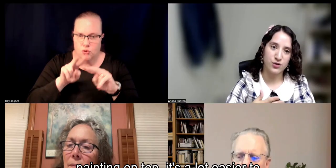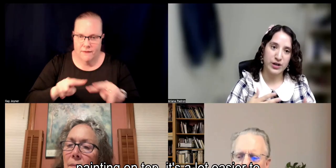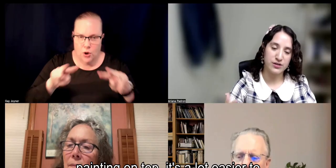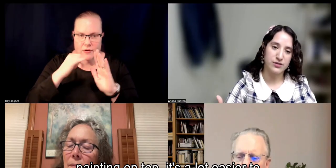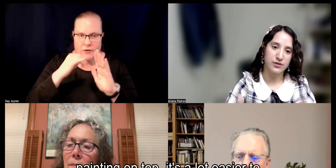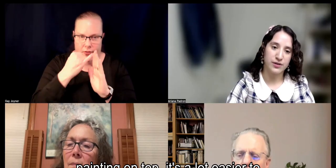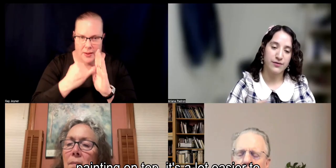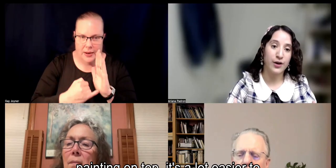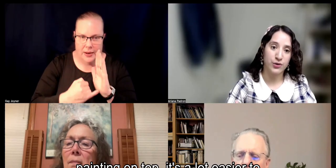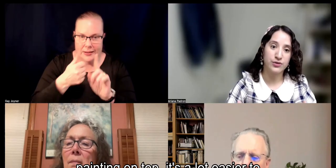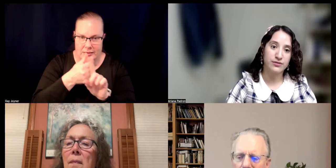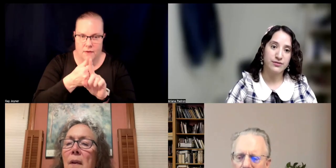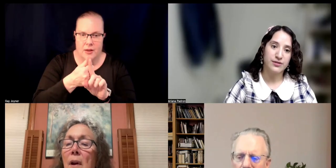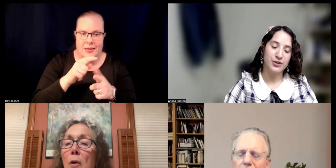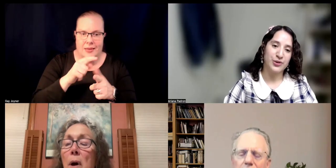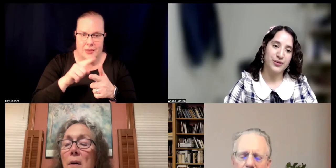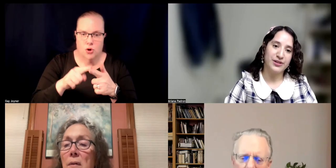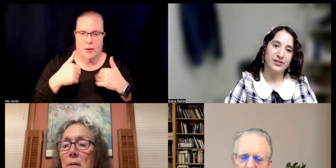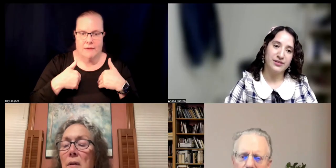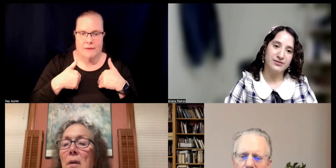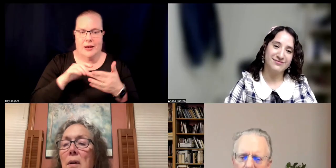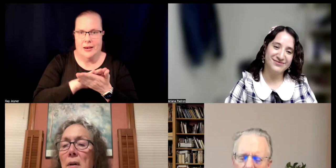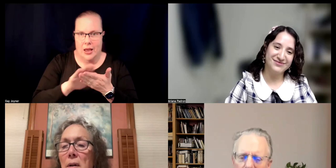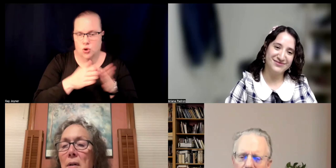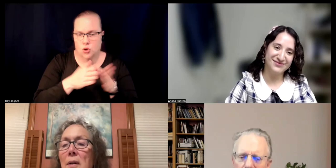that nice range of values. Oh, wow.